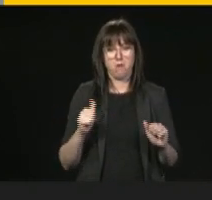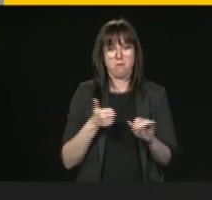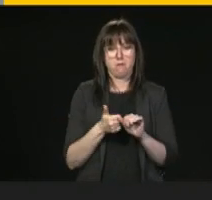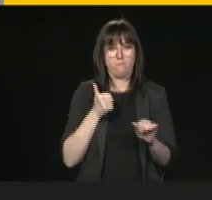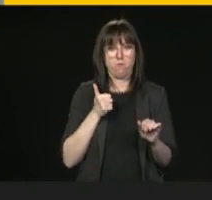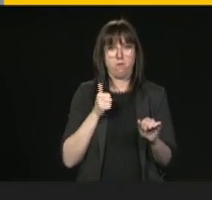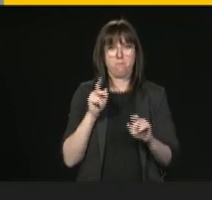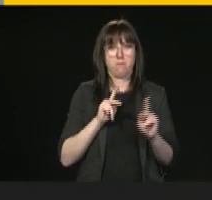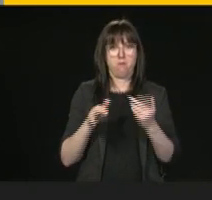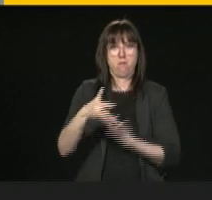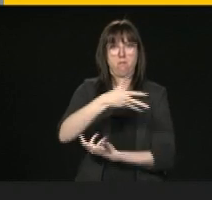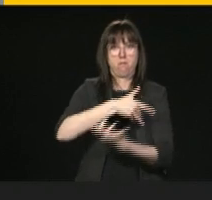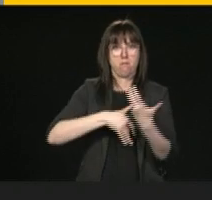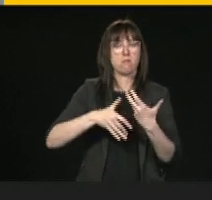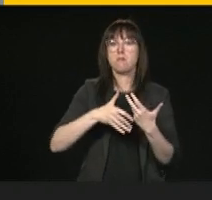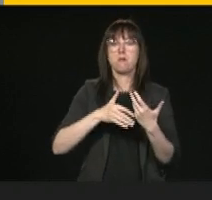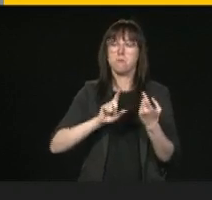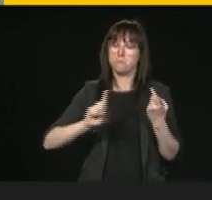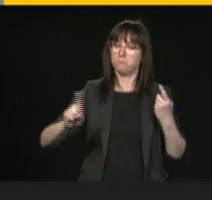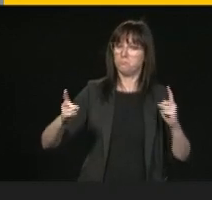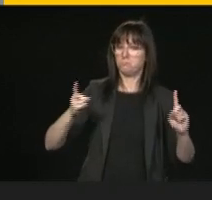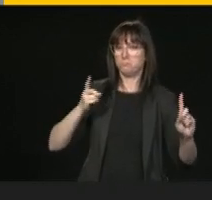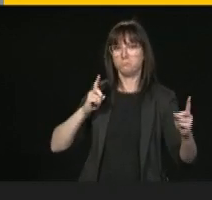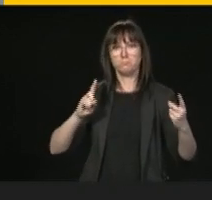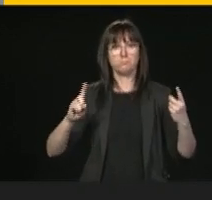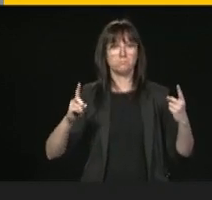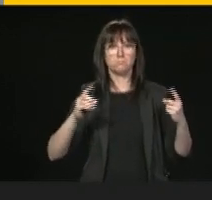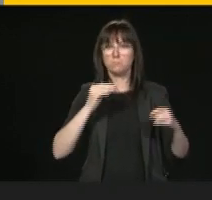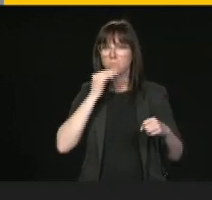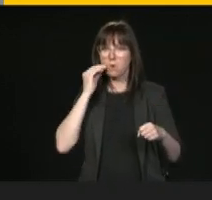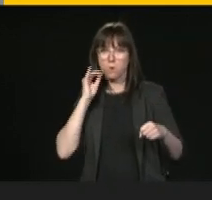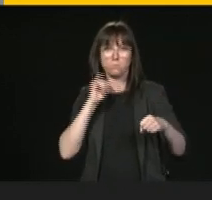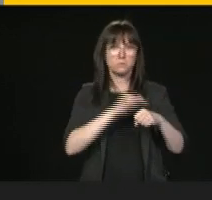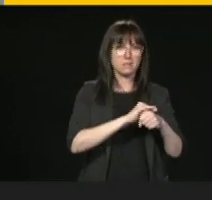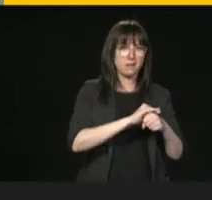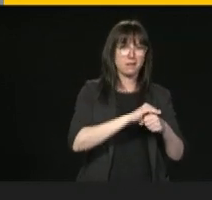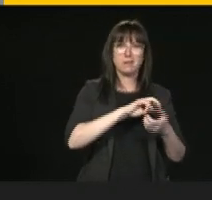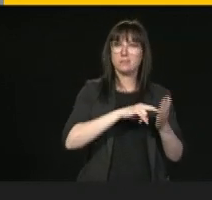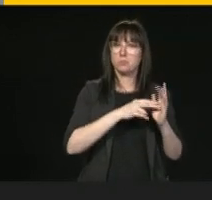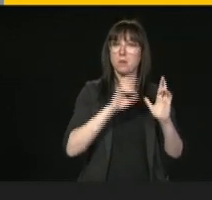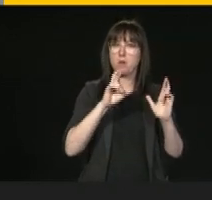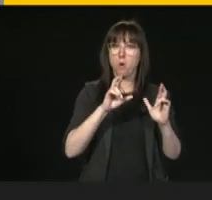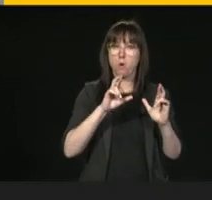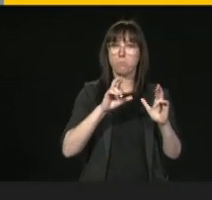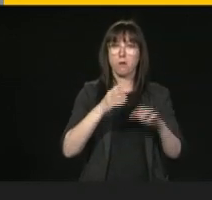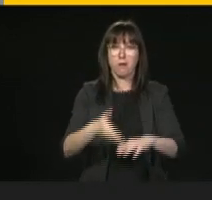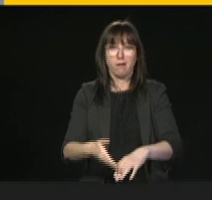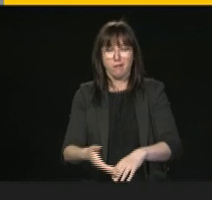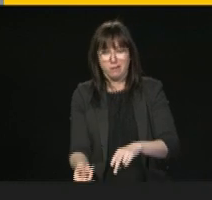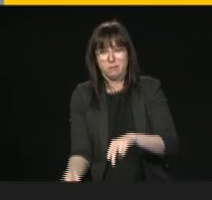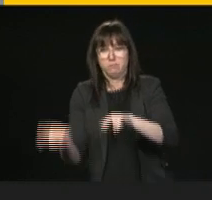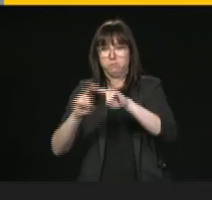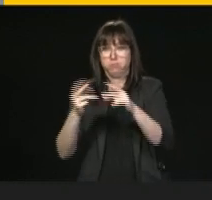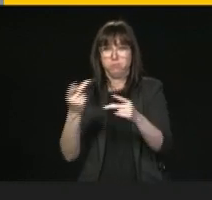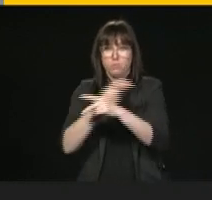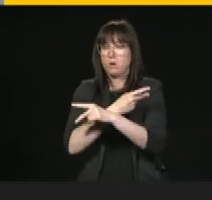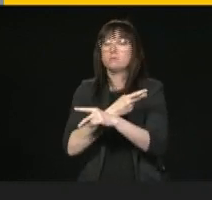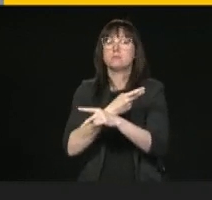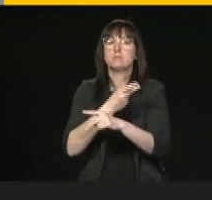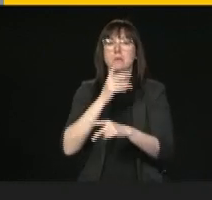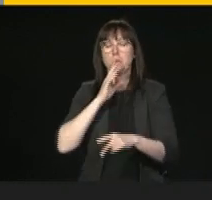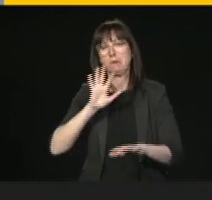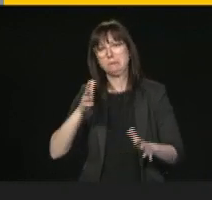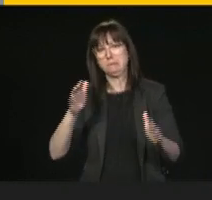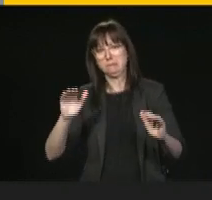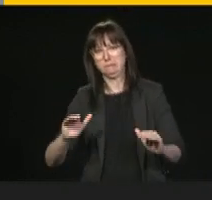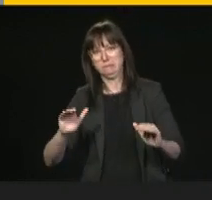as least of a worst case as possible for Canadians. And every single person who is physically